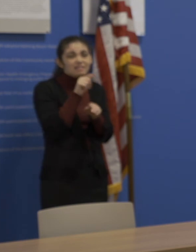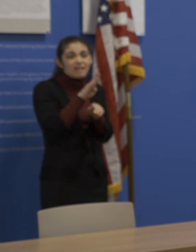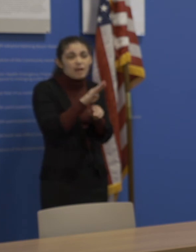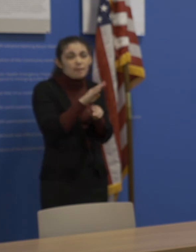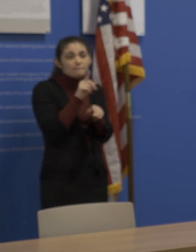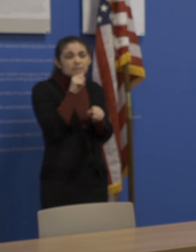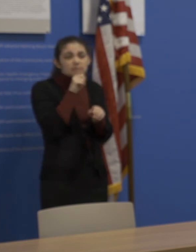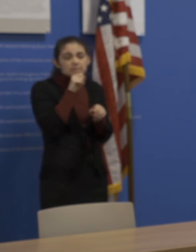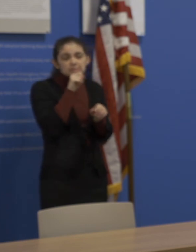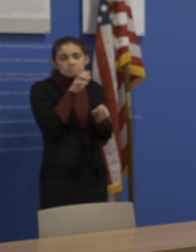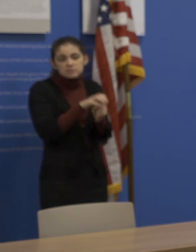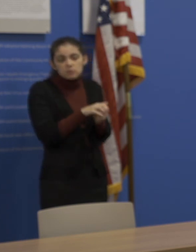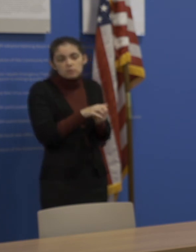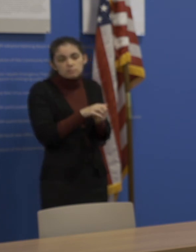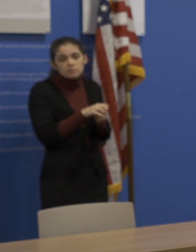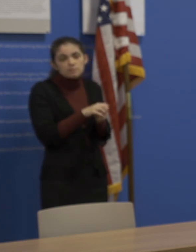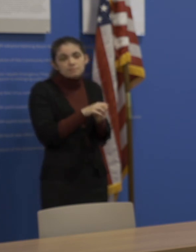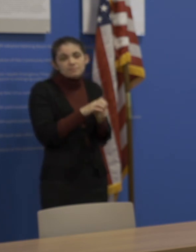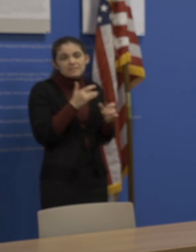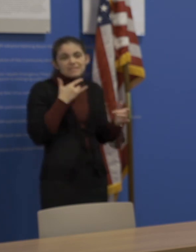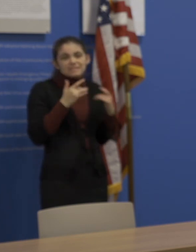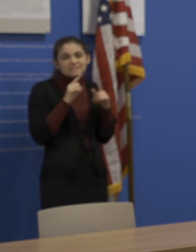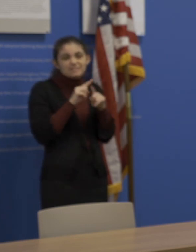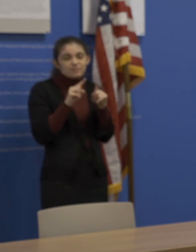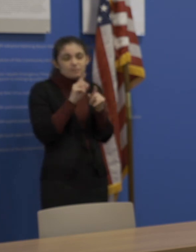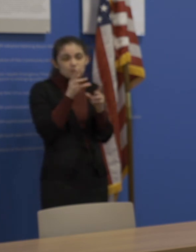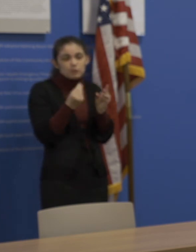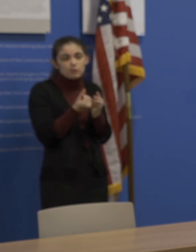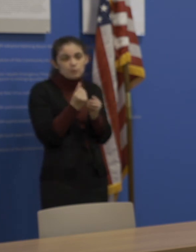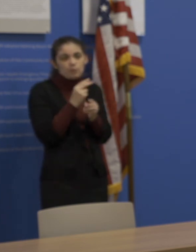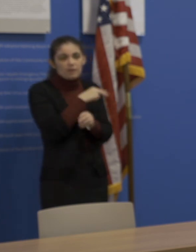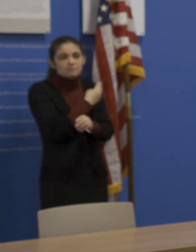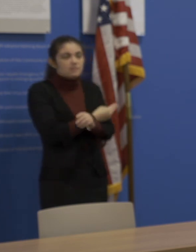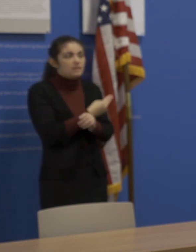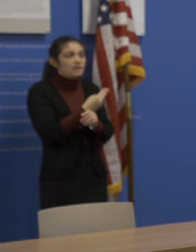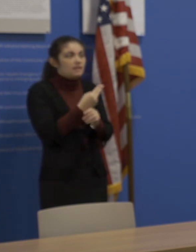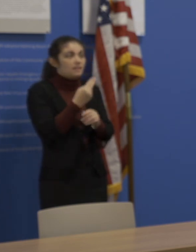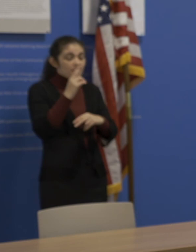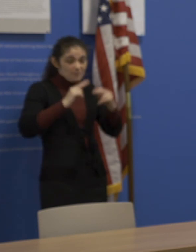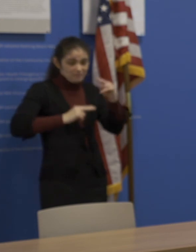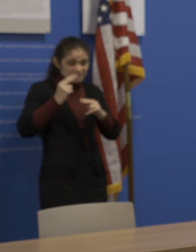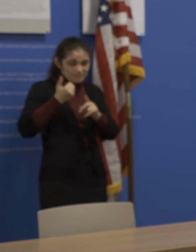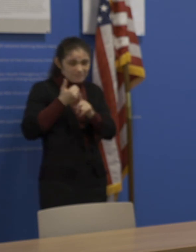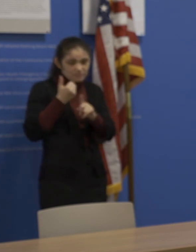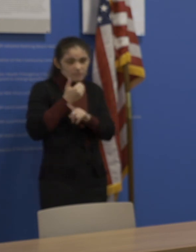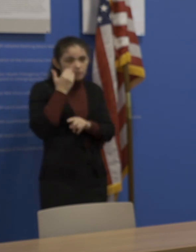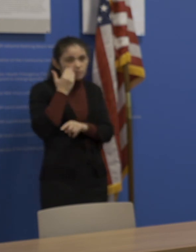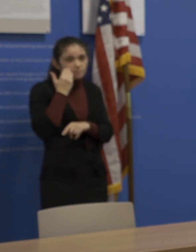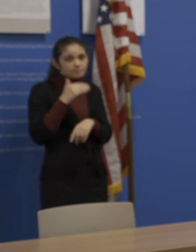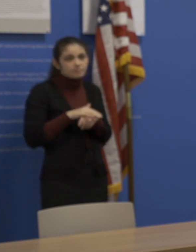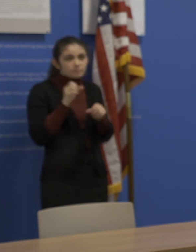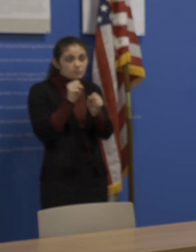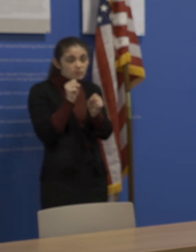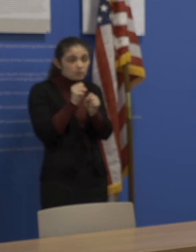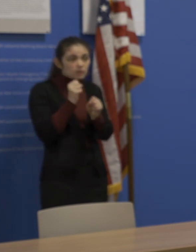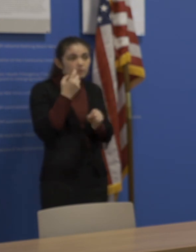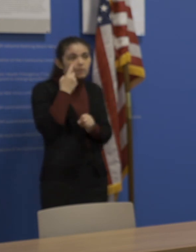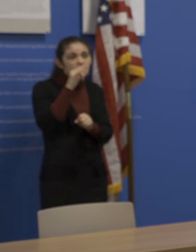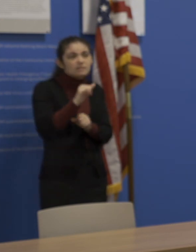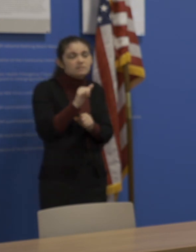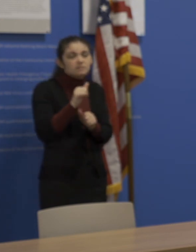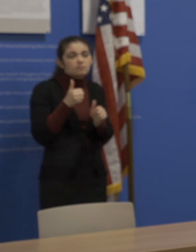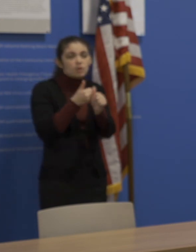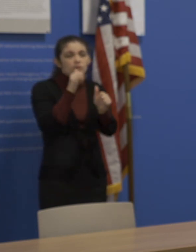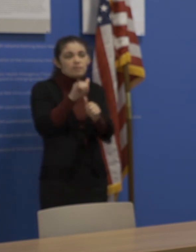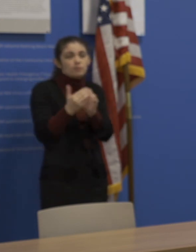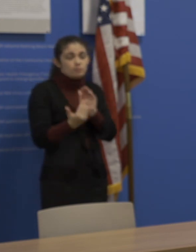or highly suspected to certain hospitals. But again, there are only so many beds in each actual physical building. And so I know that we're working hard to make sure that we're following